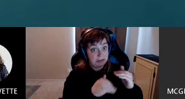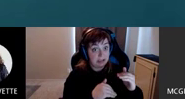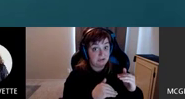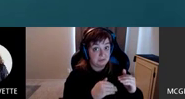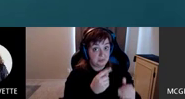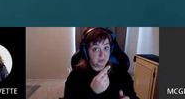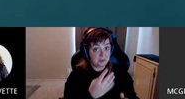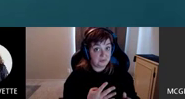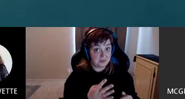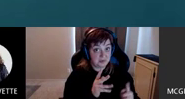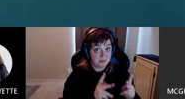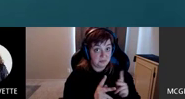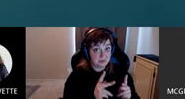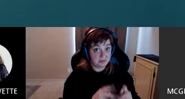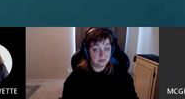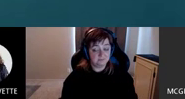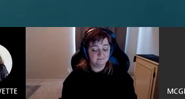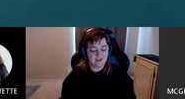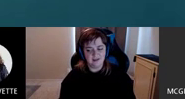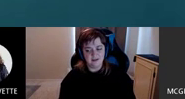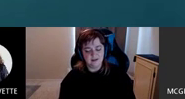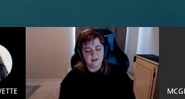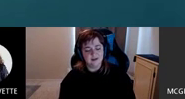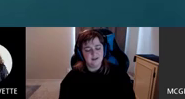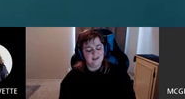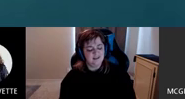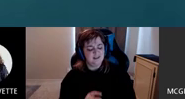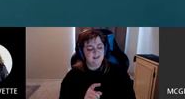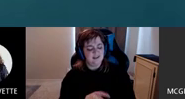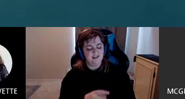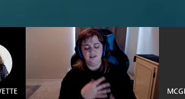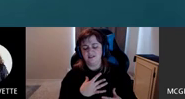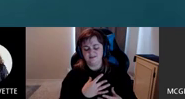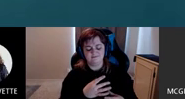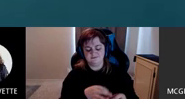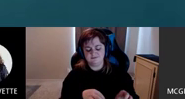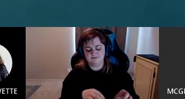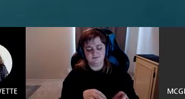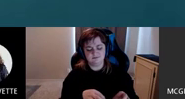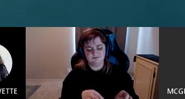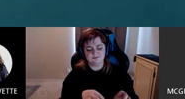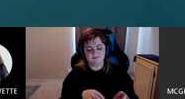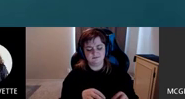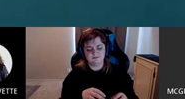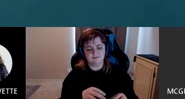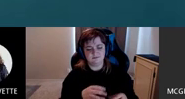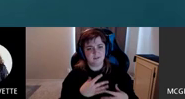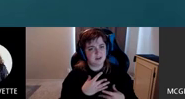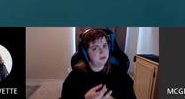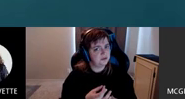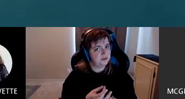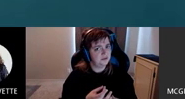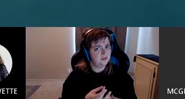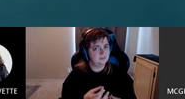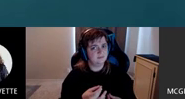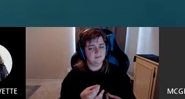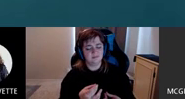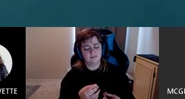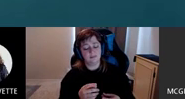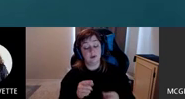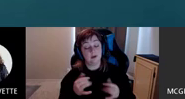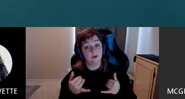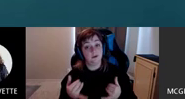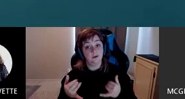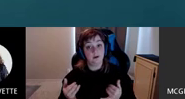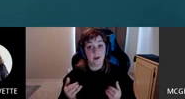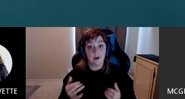So that's something. That's actually something. And I would probably argue that we're seeing more diversity